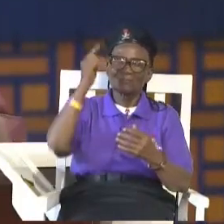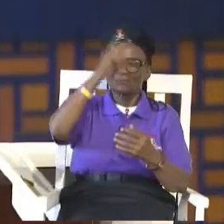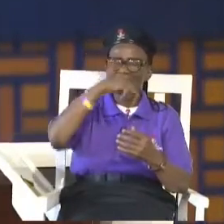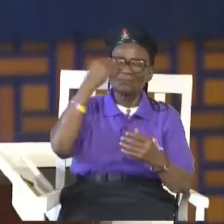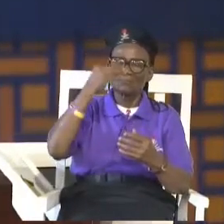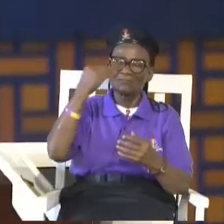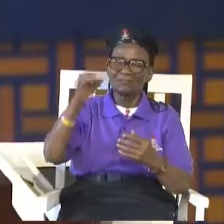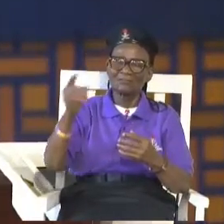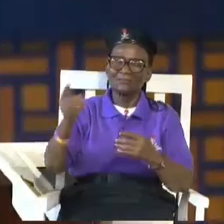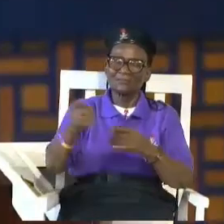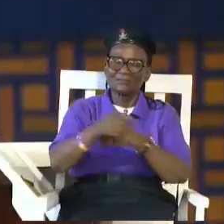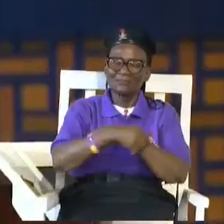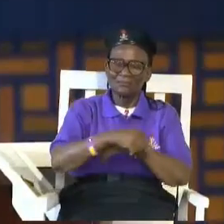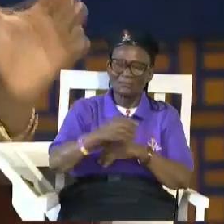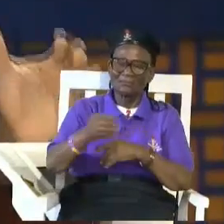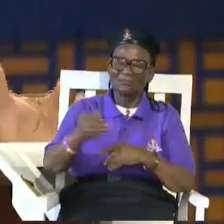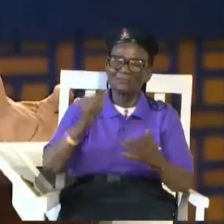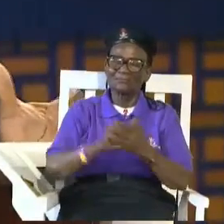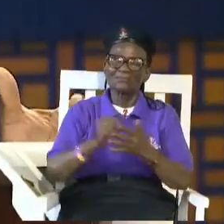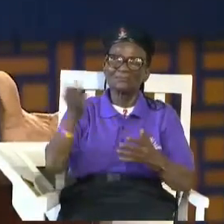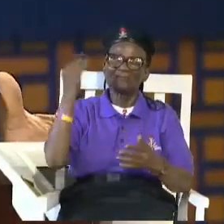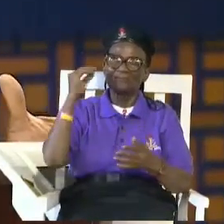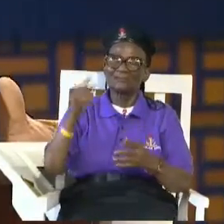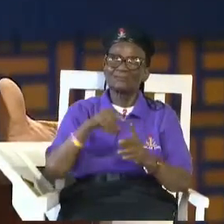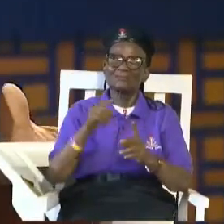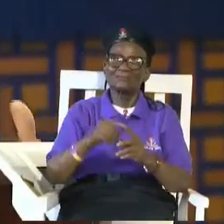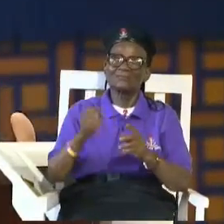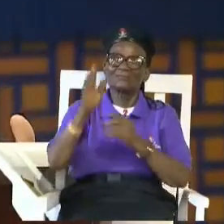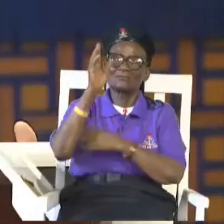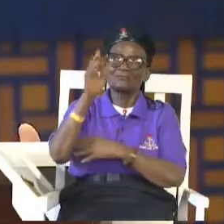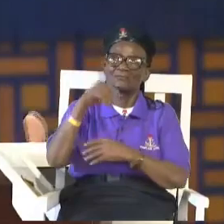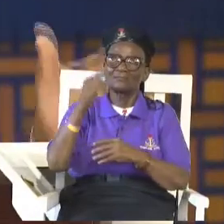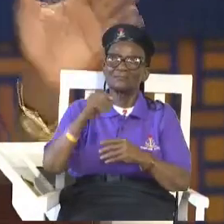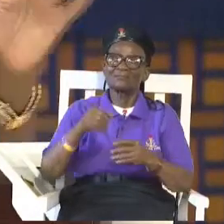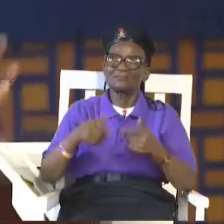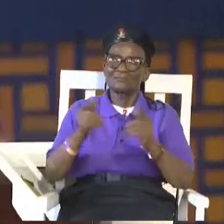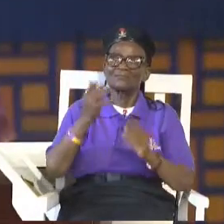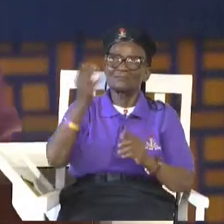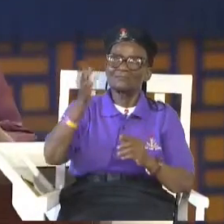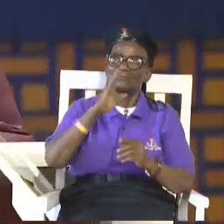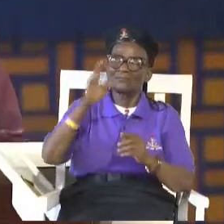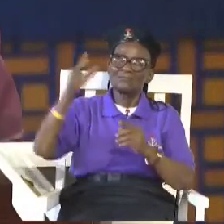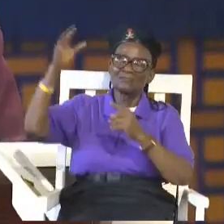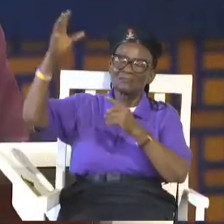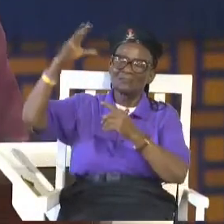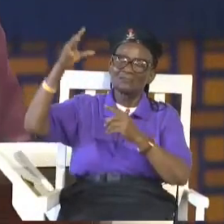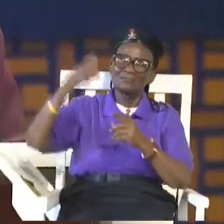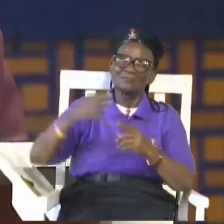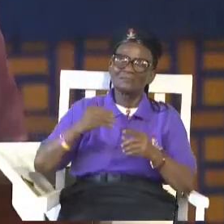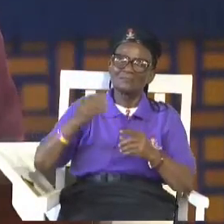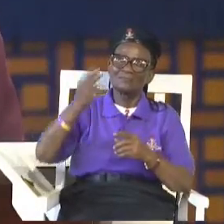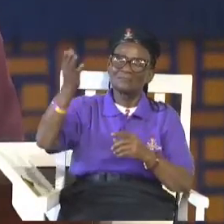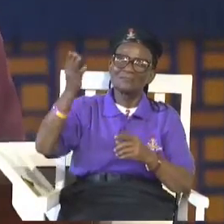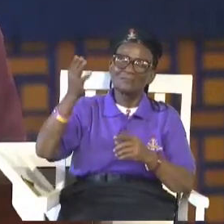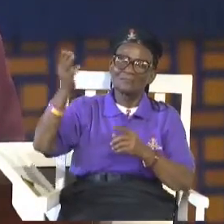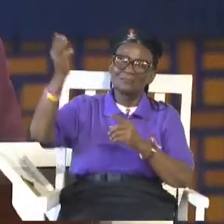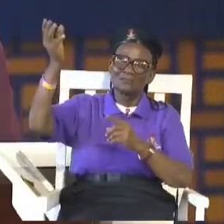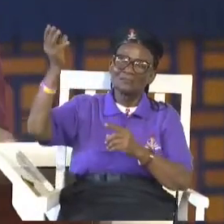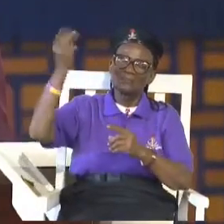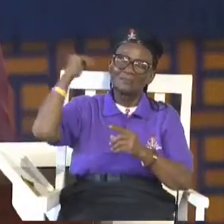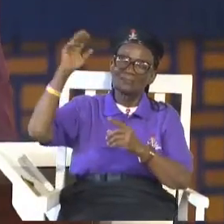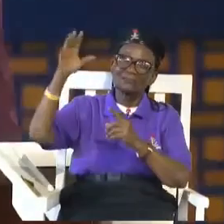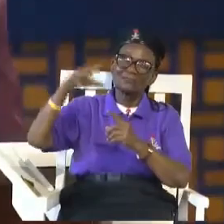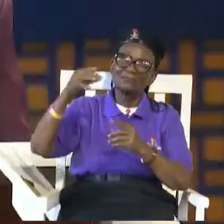That was before God said, let there be light. And there was light. Darkness came